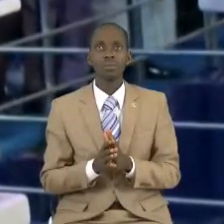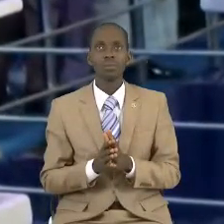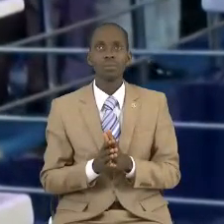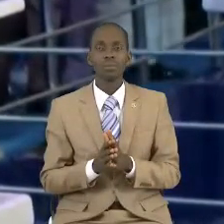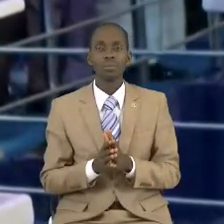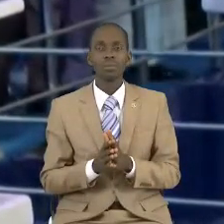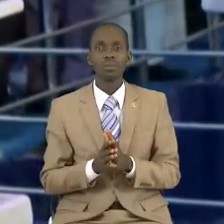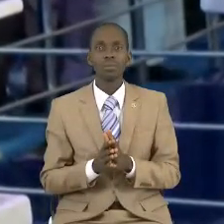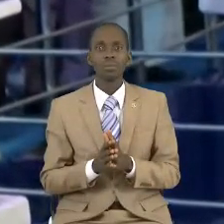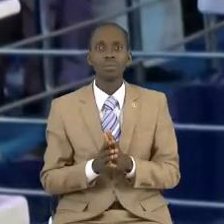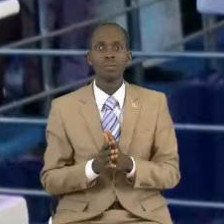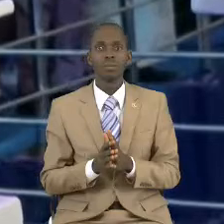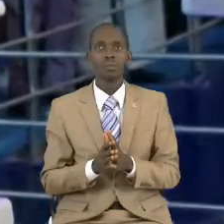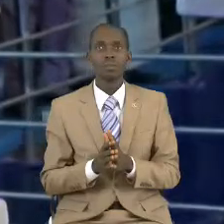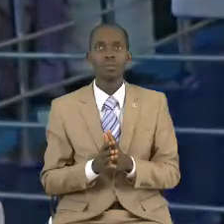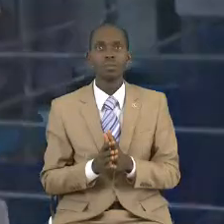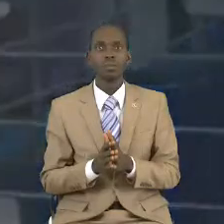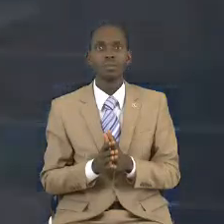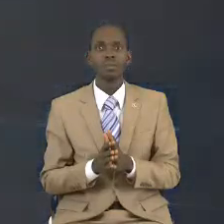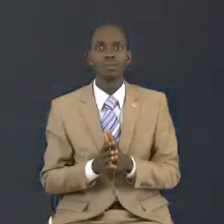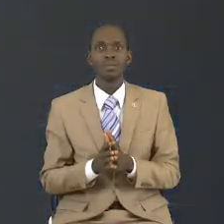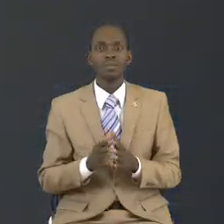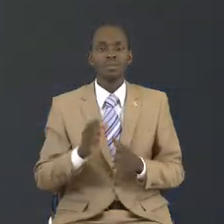prophet pastor